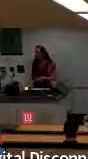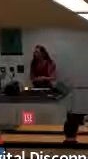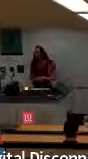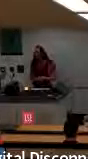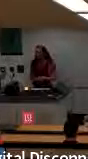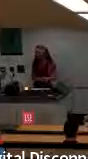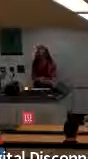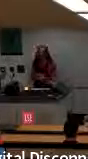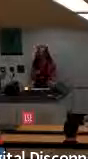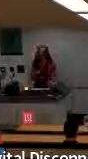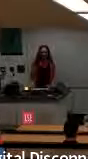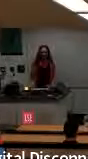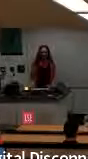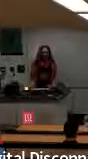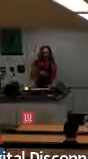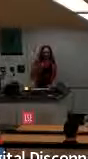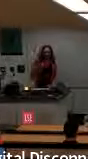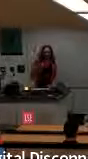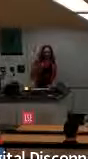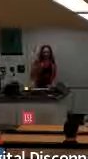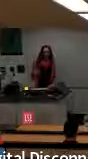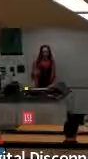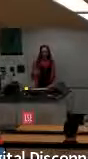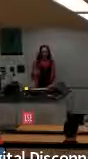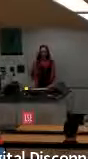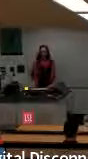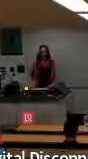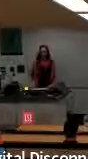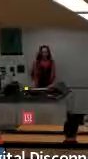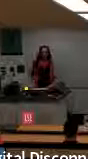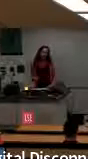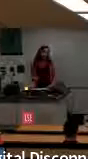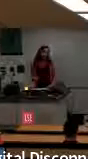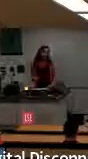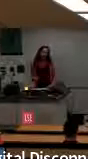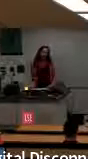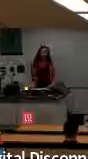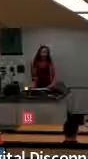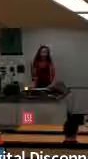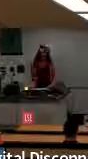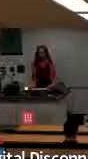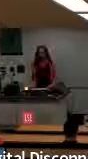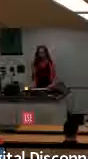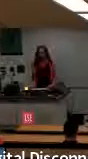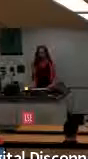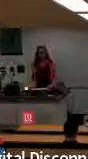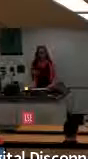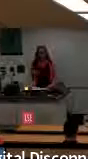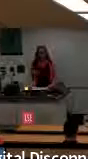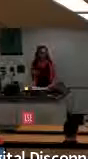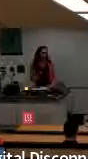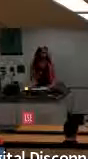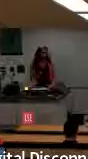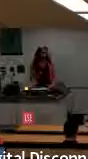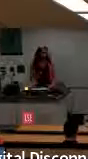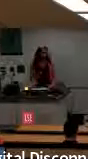terms. But the reality of it is that the ways in which a lot of policies and programs are implemented right now are kind of not doing that and are